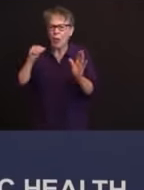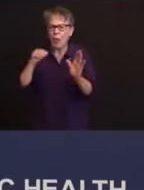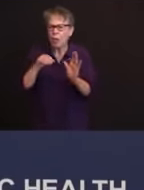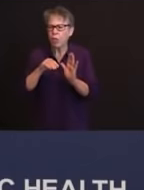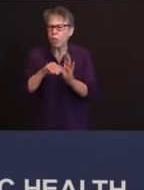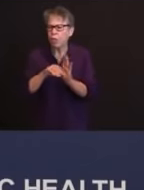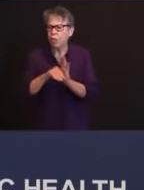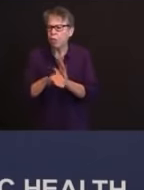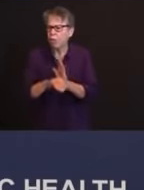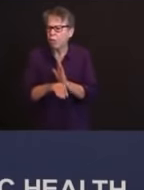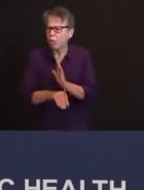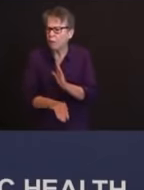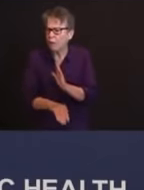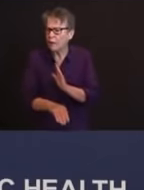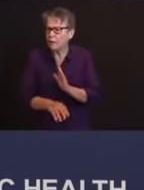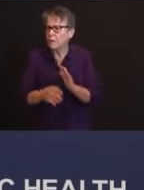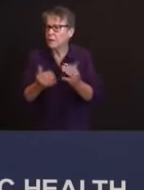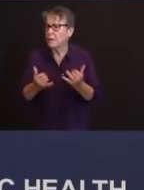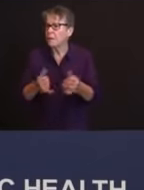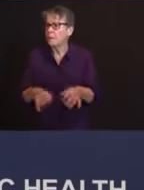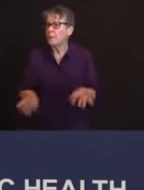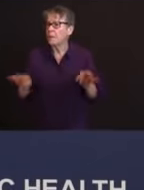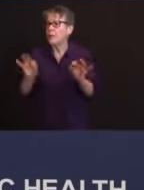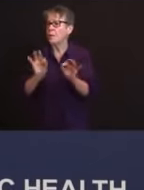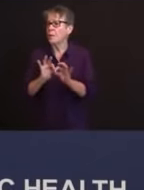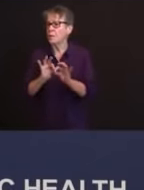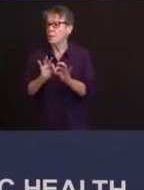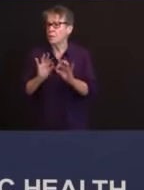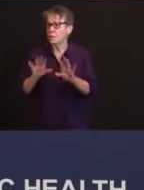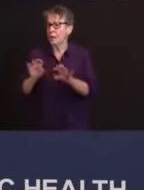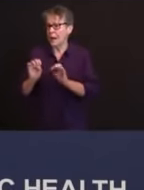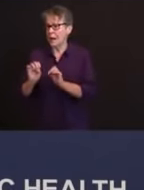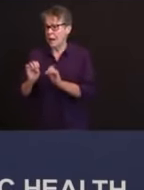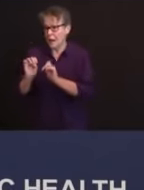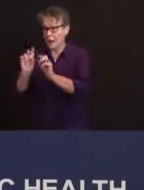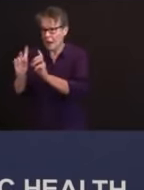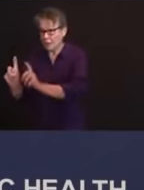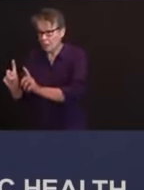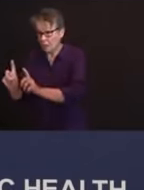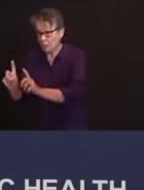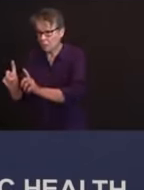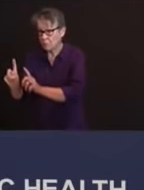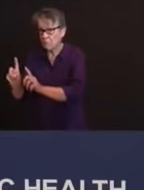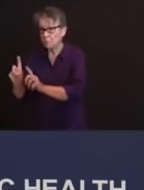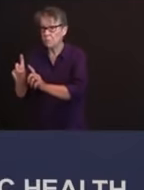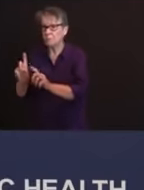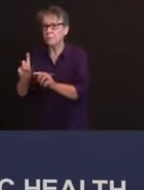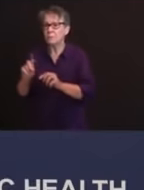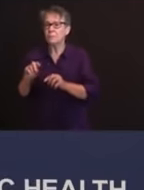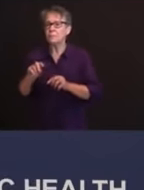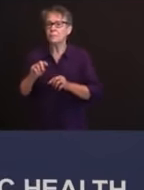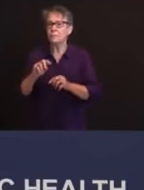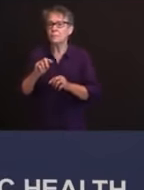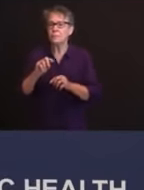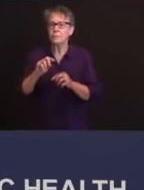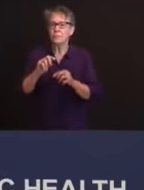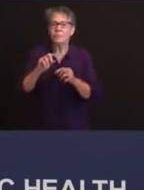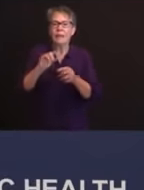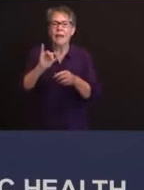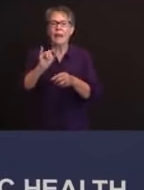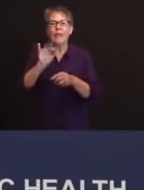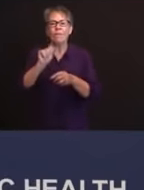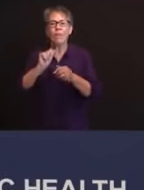public education, investment in infrastructure, keeping folks employed who are at the front lines, taking care